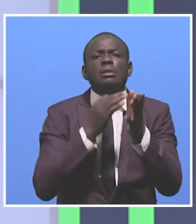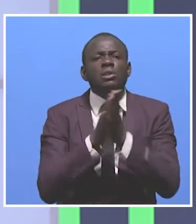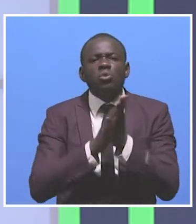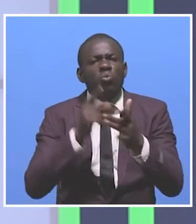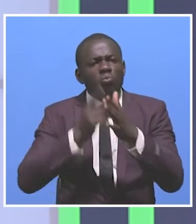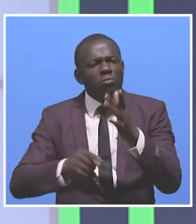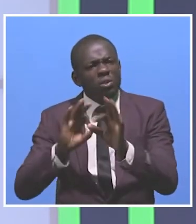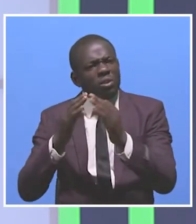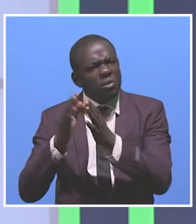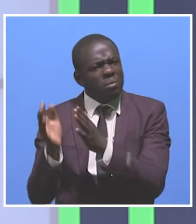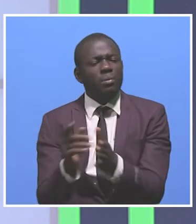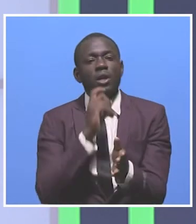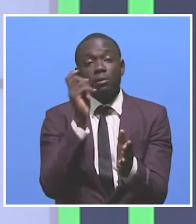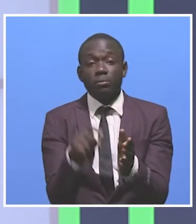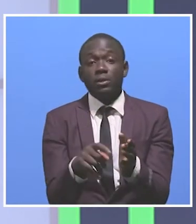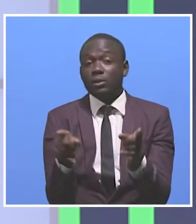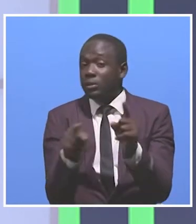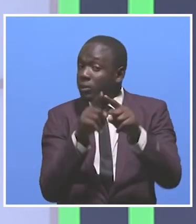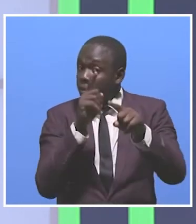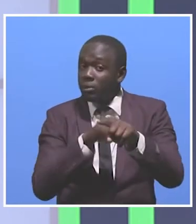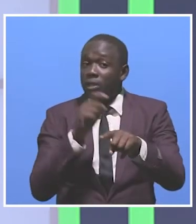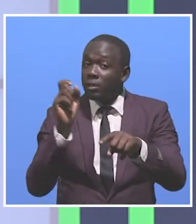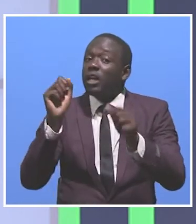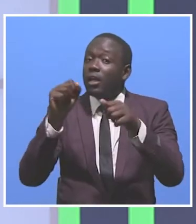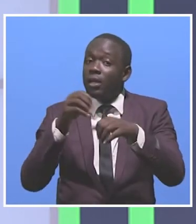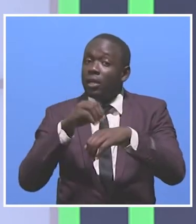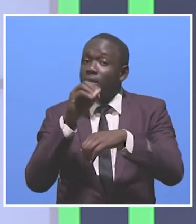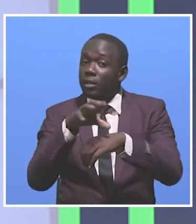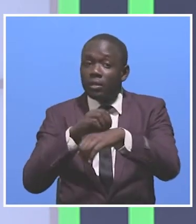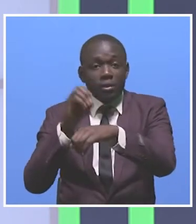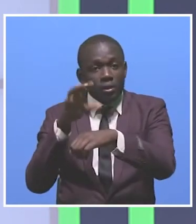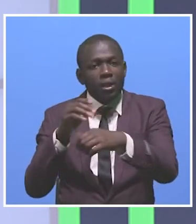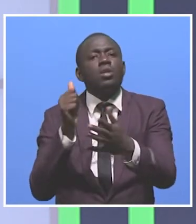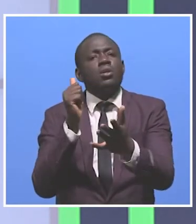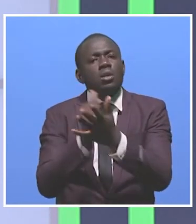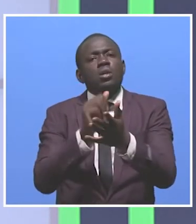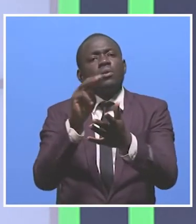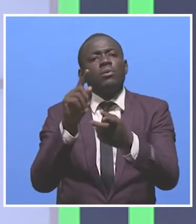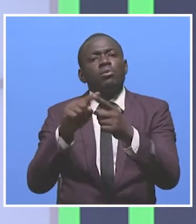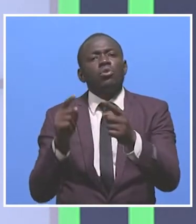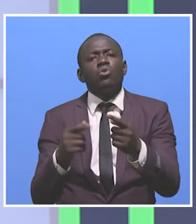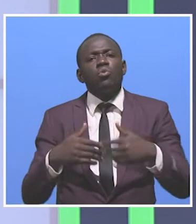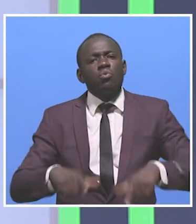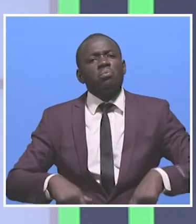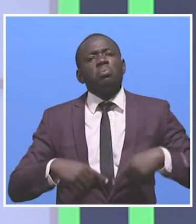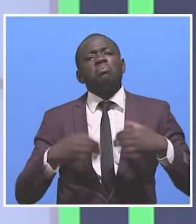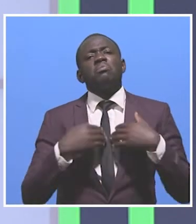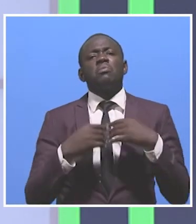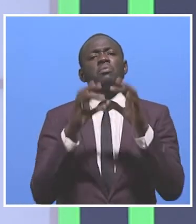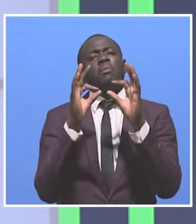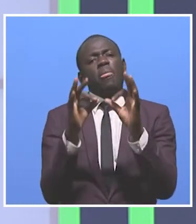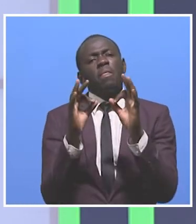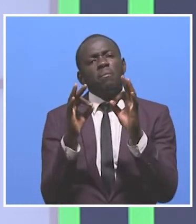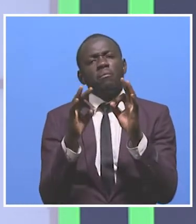contraception and so on. You also take advantage to counsel them so that it can even help them to approach life in a much positive